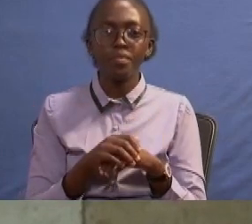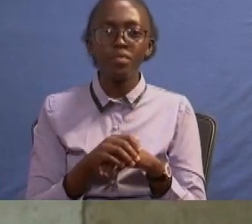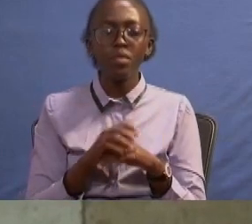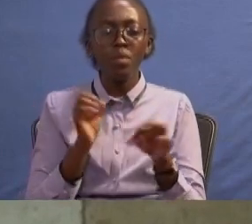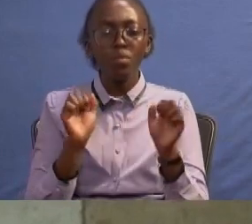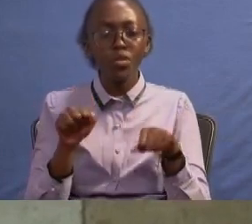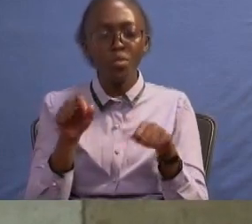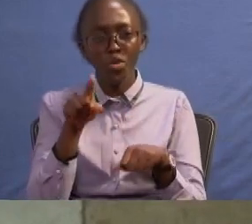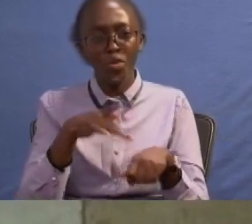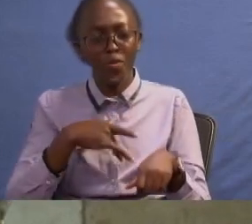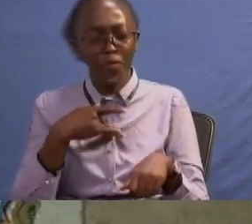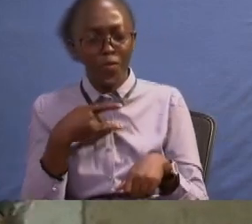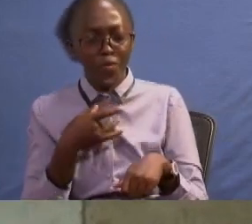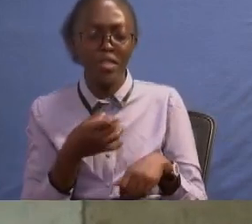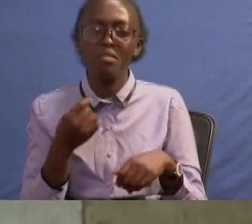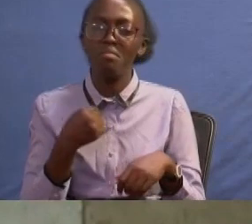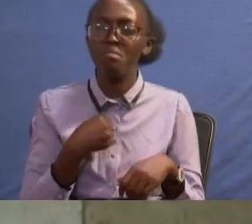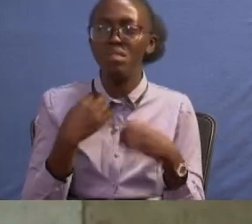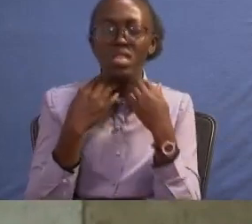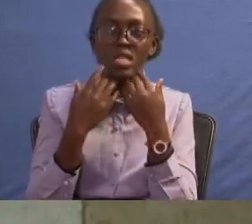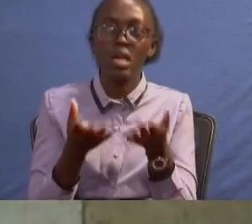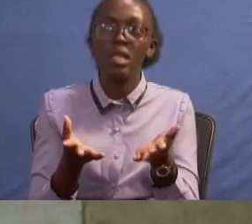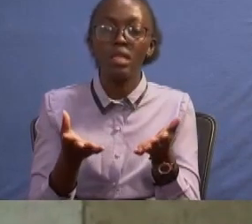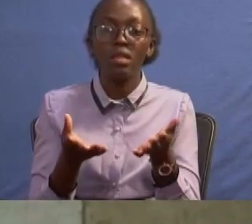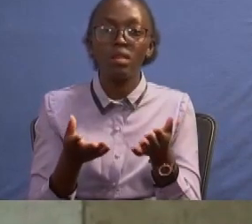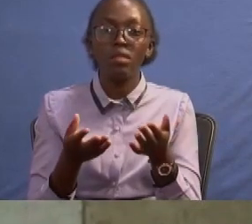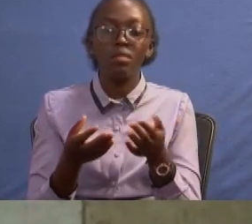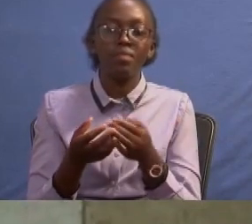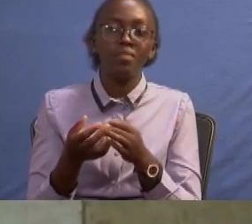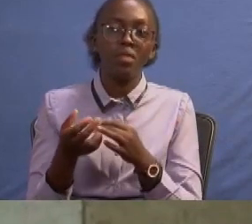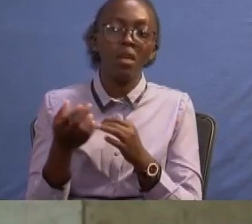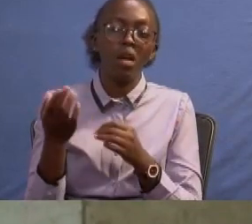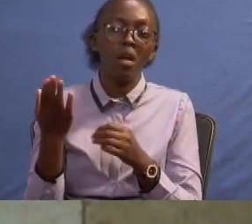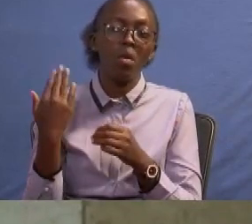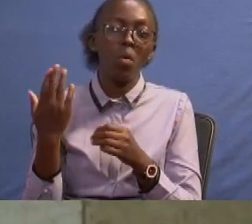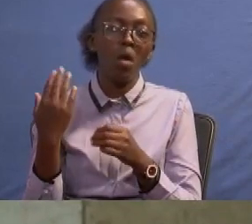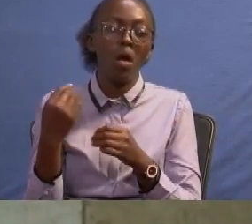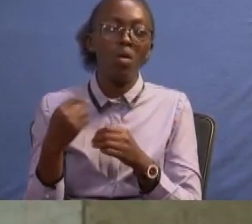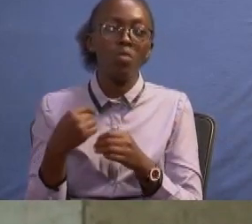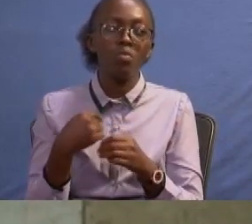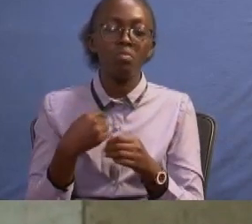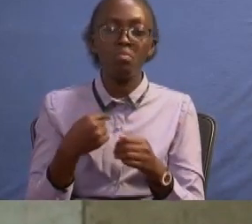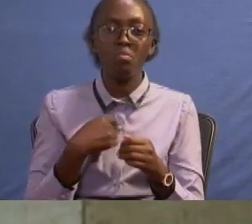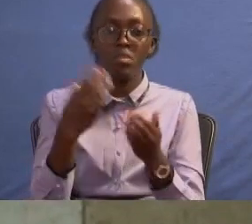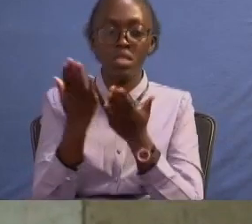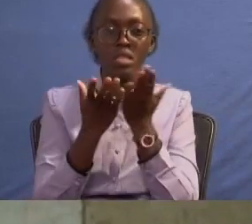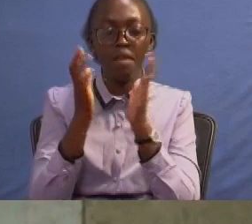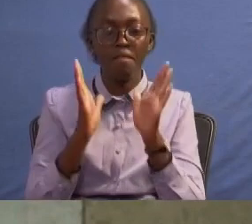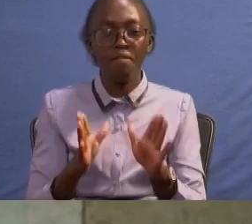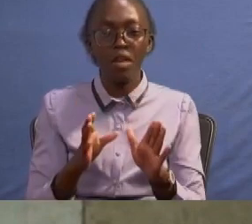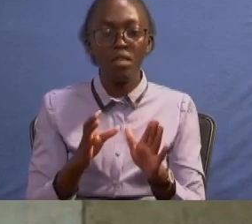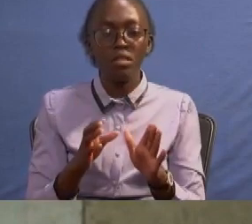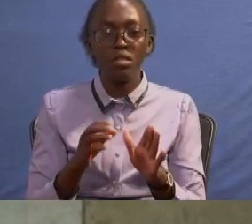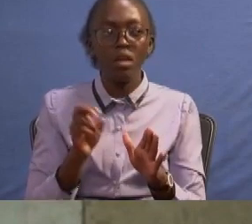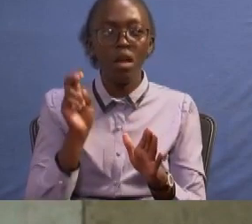nothing. That's what our uncles told us when we were maids in their houses. They said we were going to amount